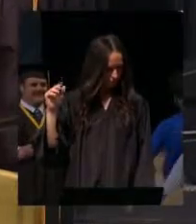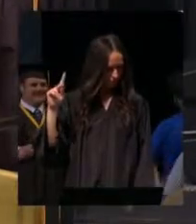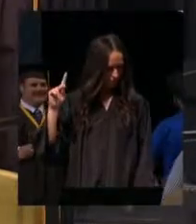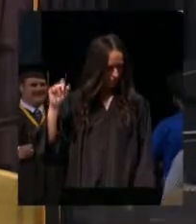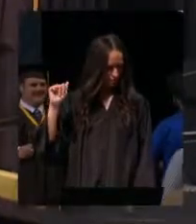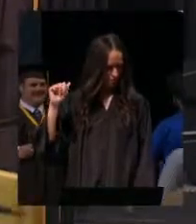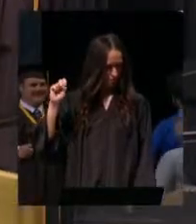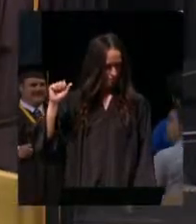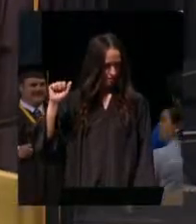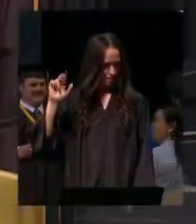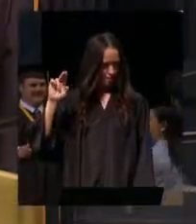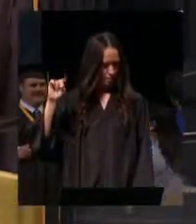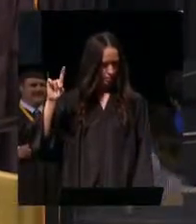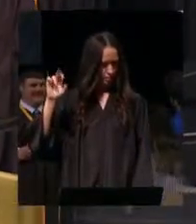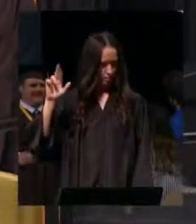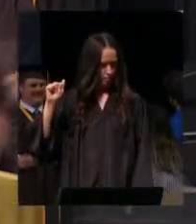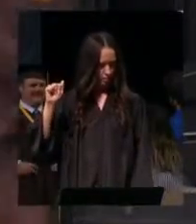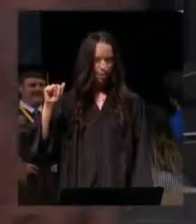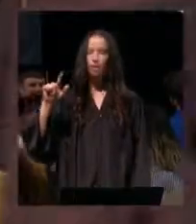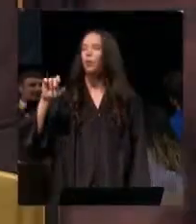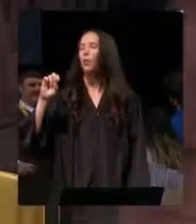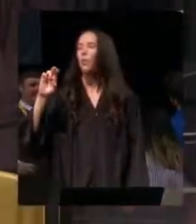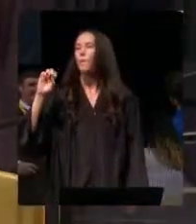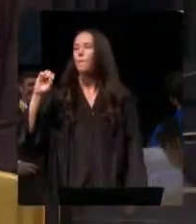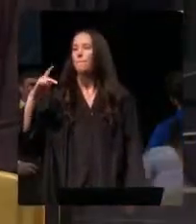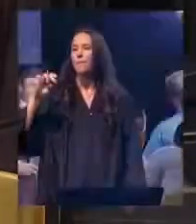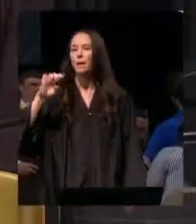Cassandra Lopez.